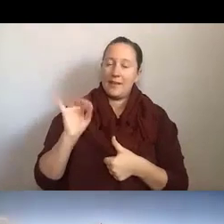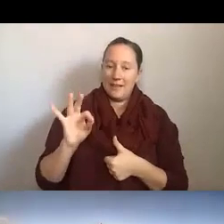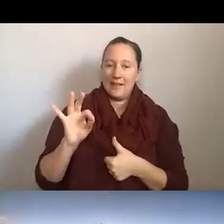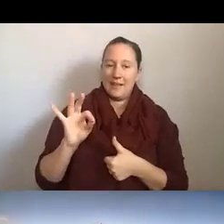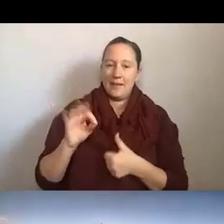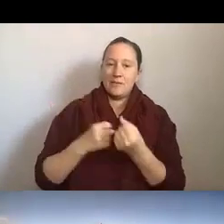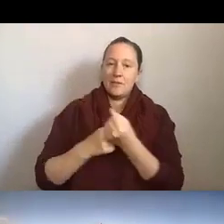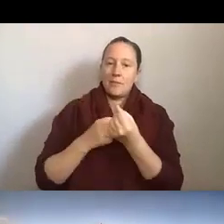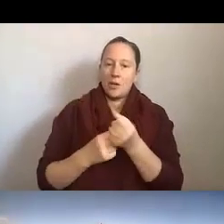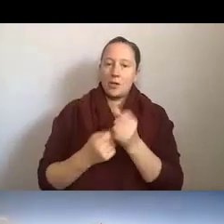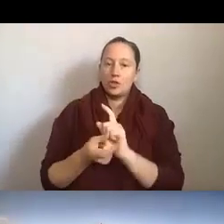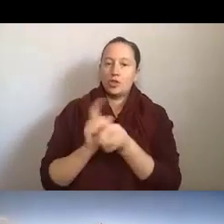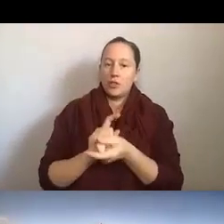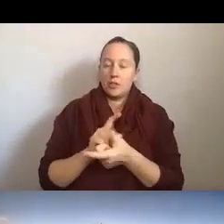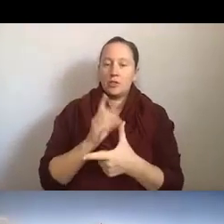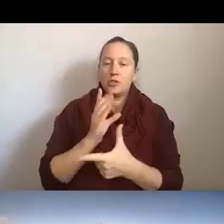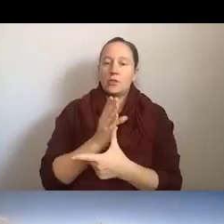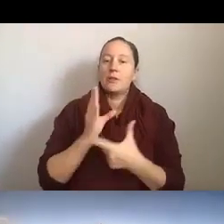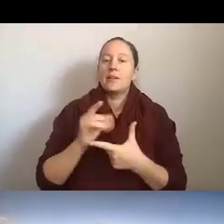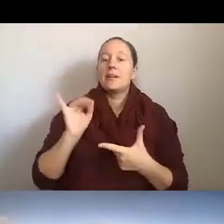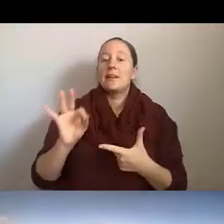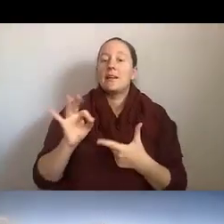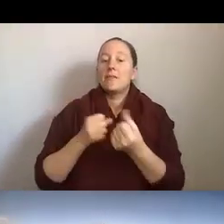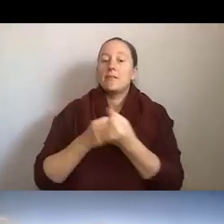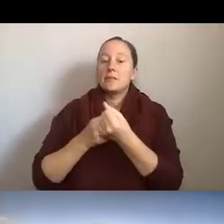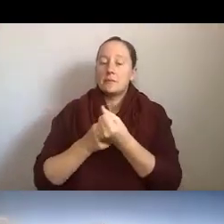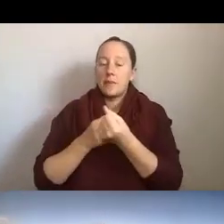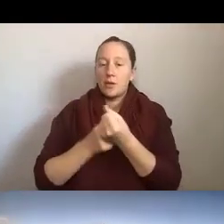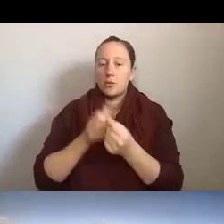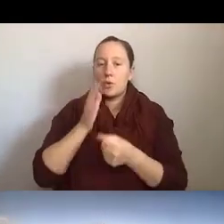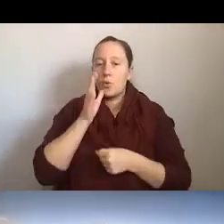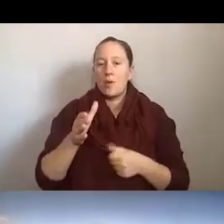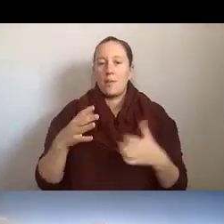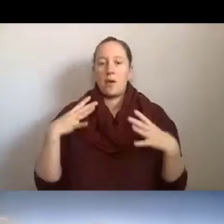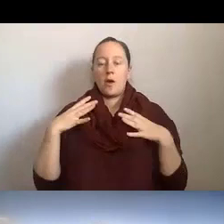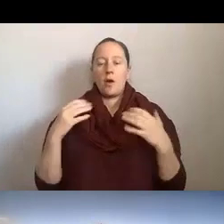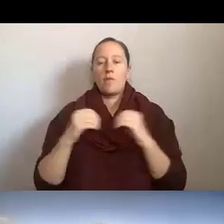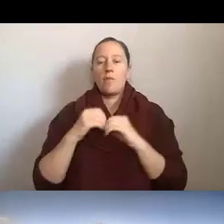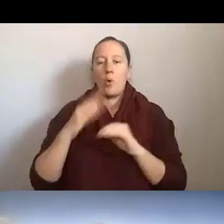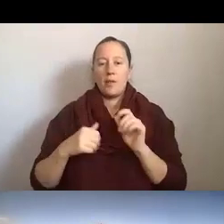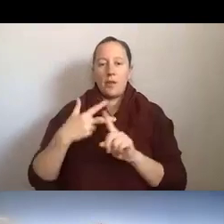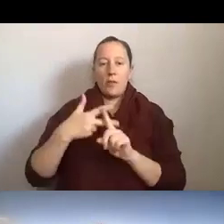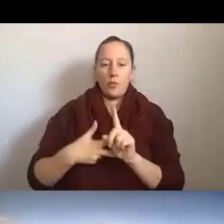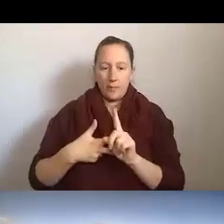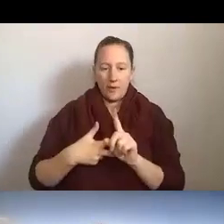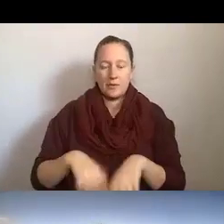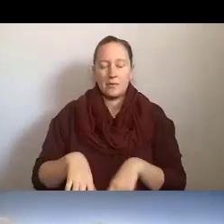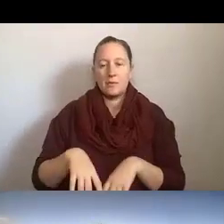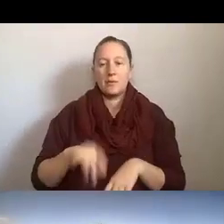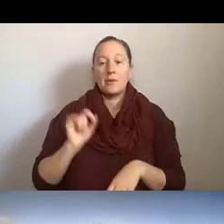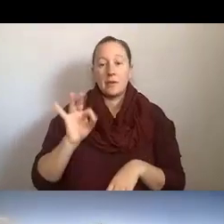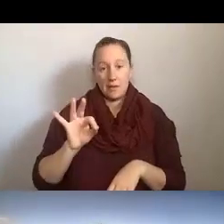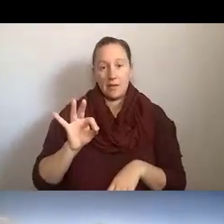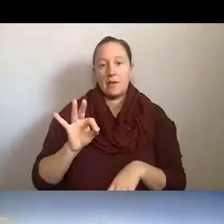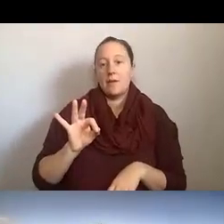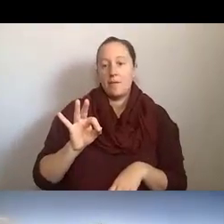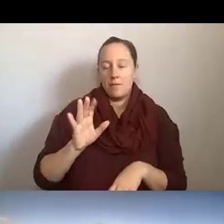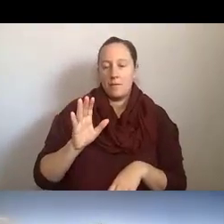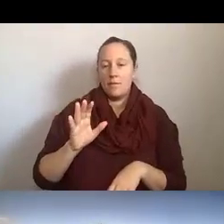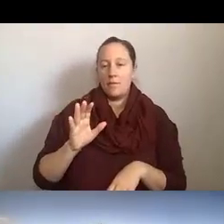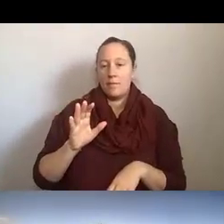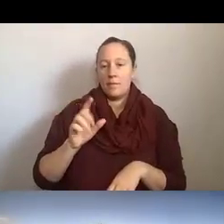Commons. They don't have to submit a separate final progress report. Instead, when they submit the termination